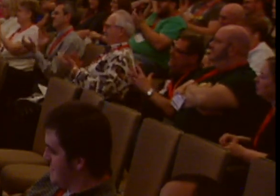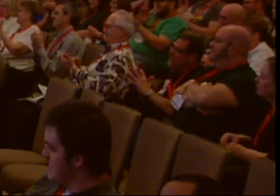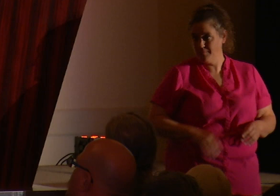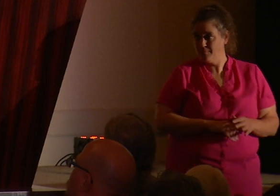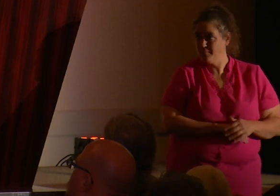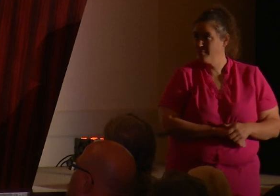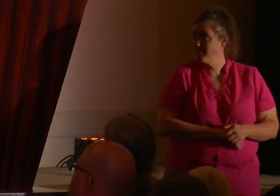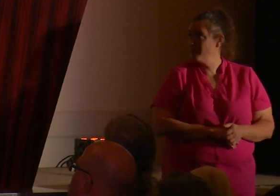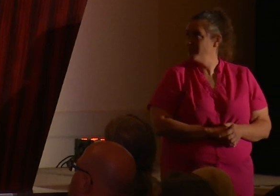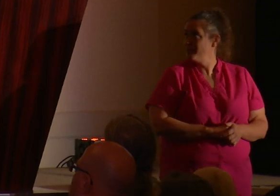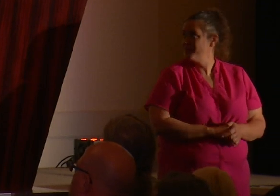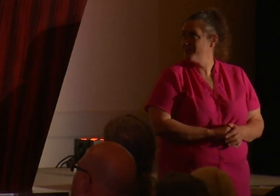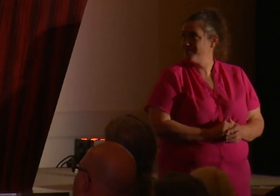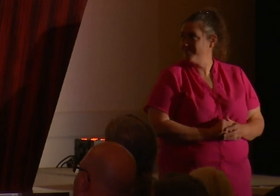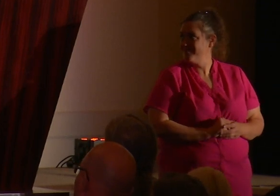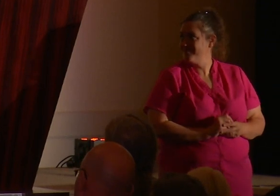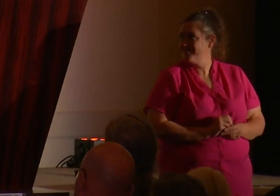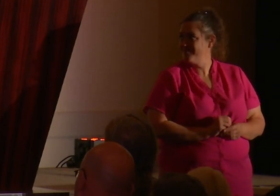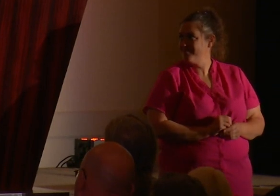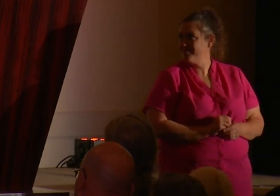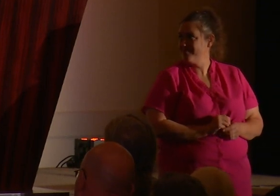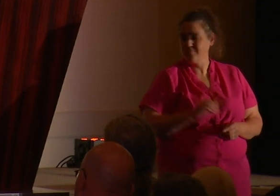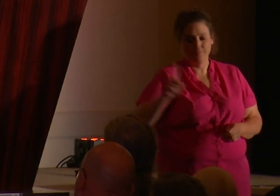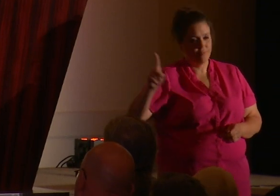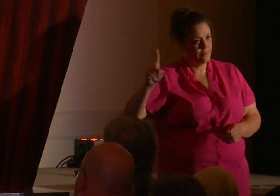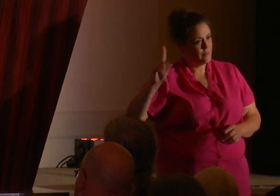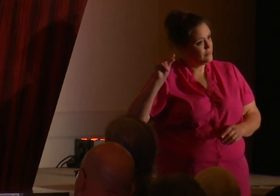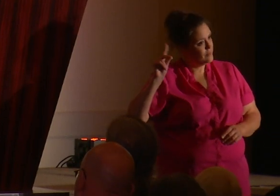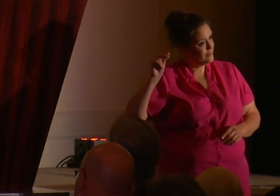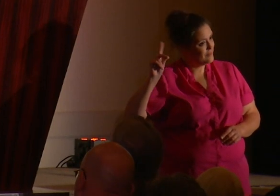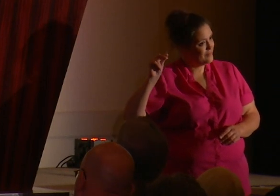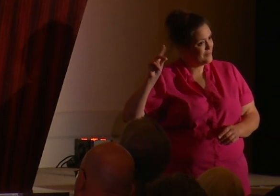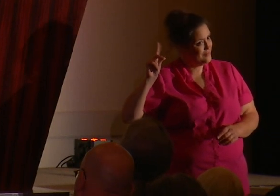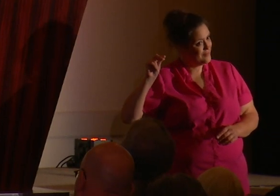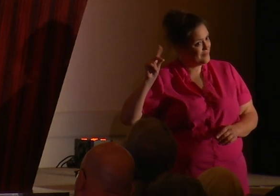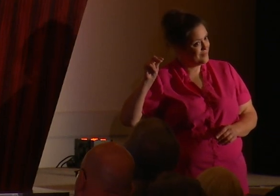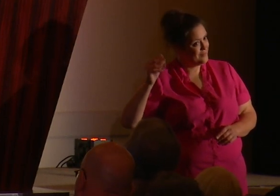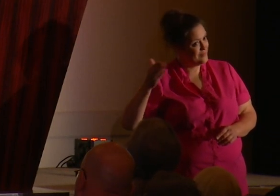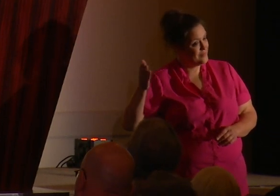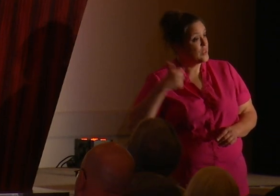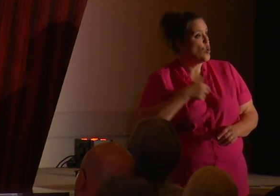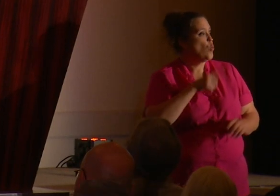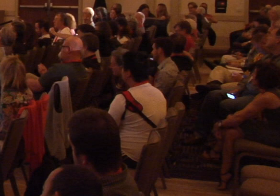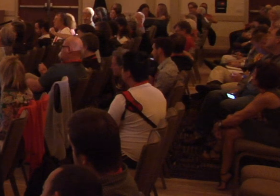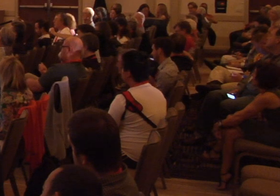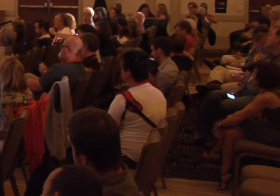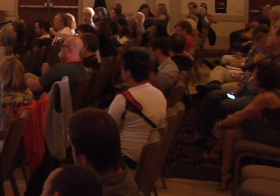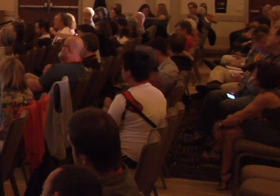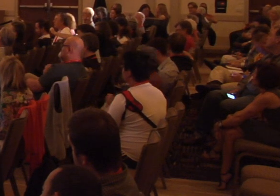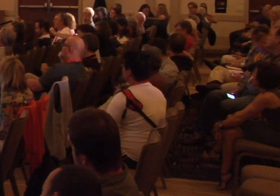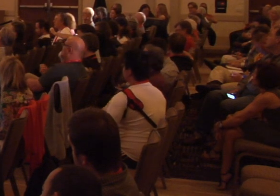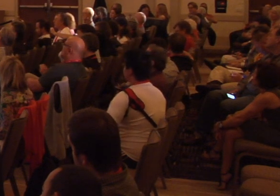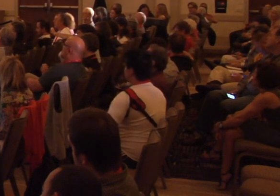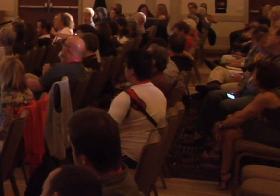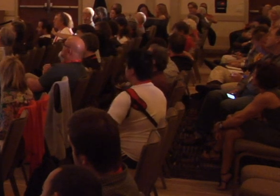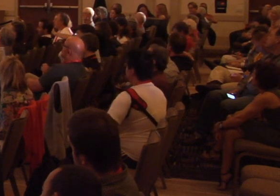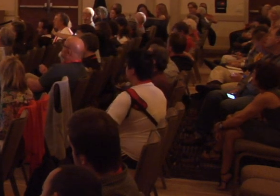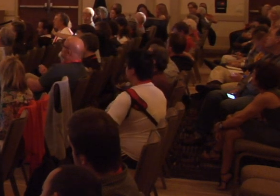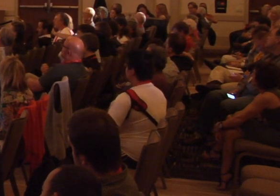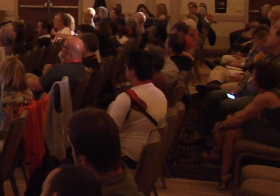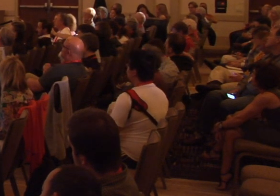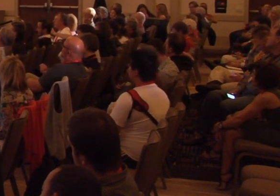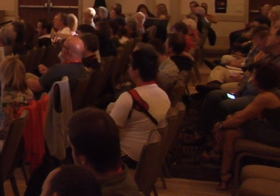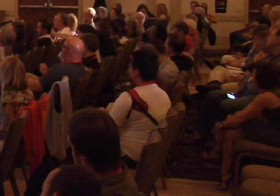it. And one more thing. We have to be active. I actually wasn't going to be active, but now I